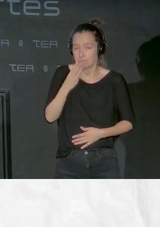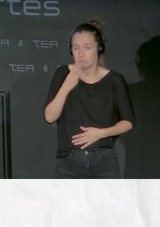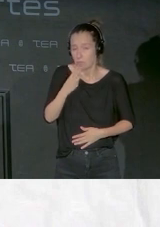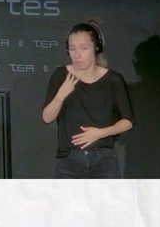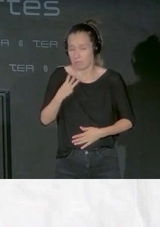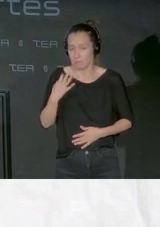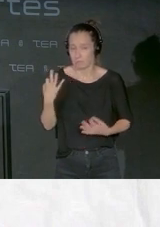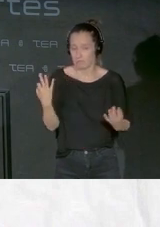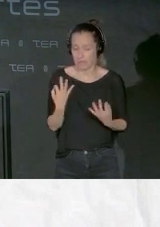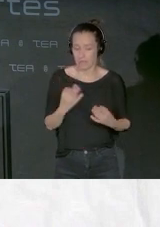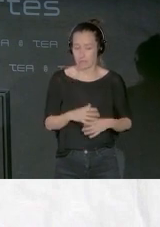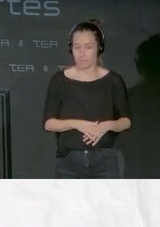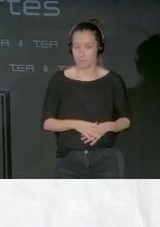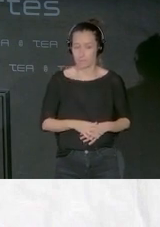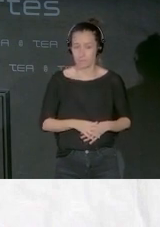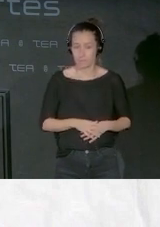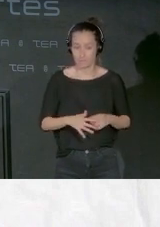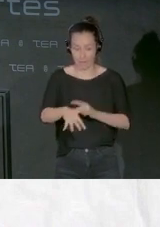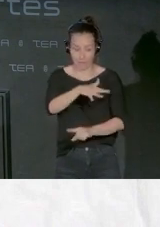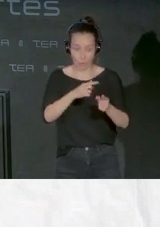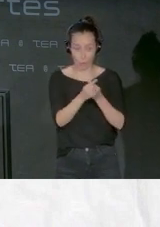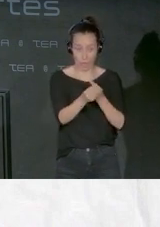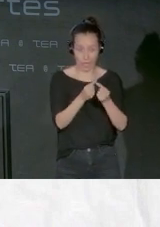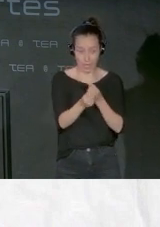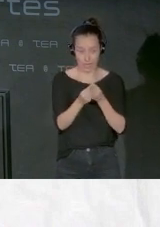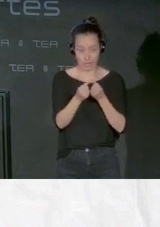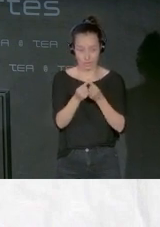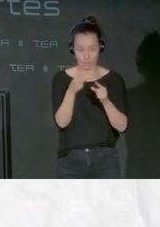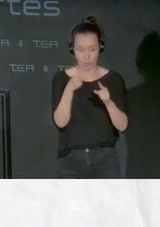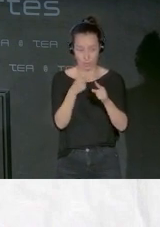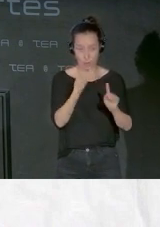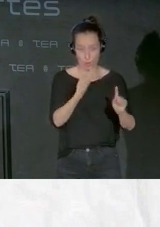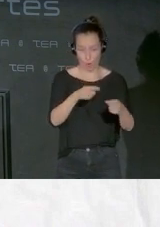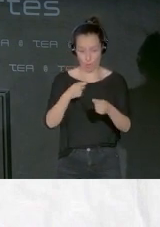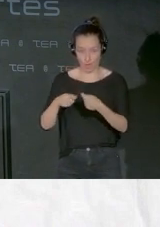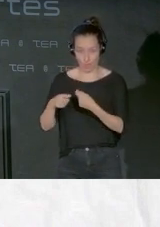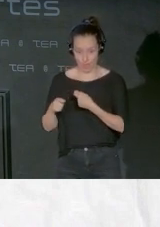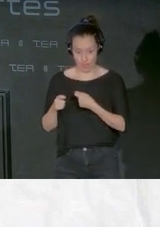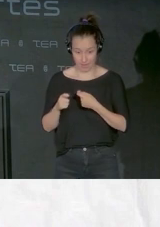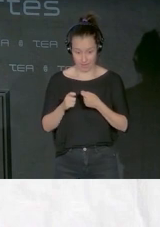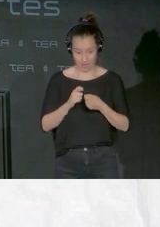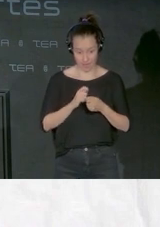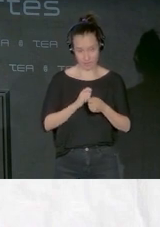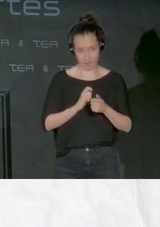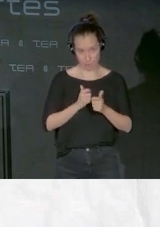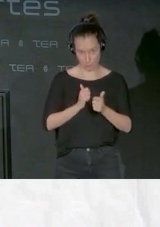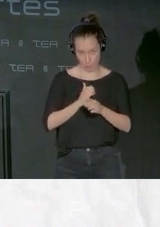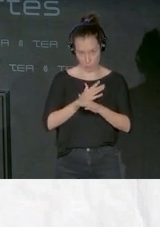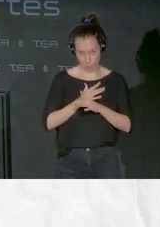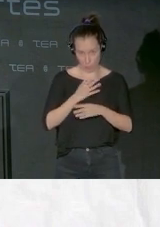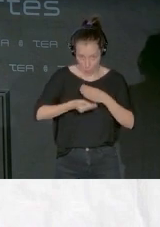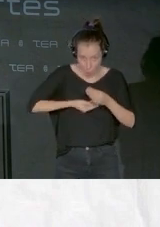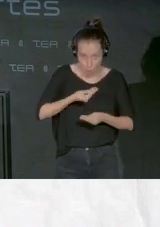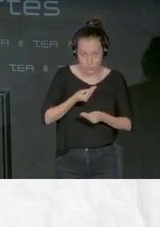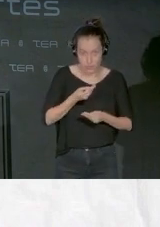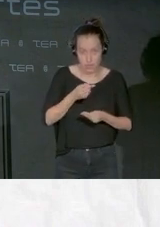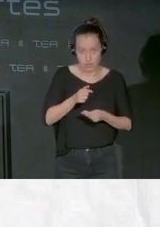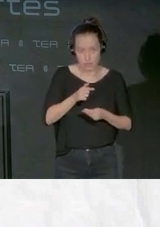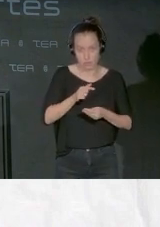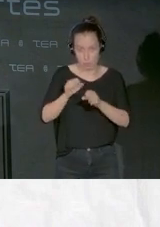commercial practices in which video games operate. There is notably this Guidance on Unfair Commercial Practices Directive, which is